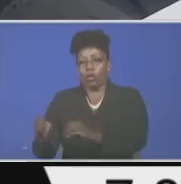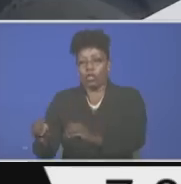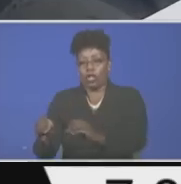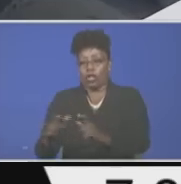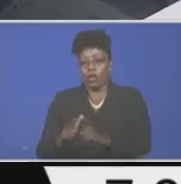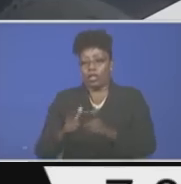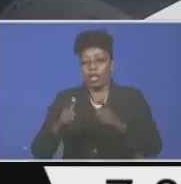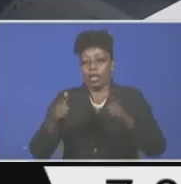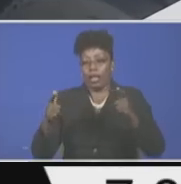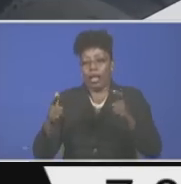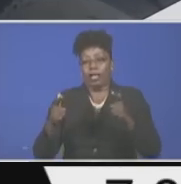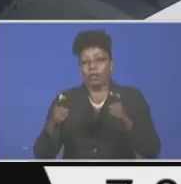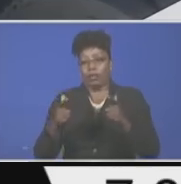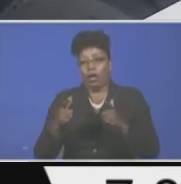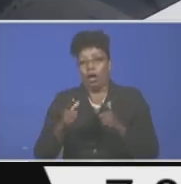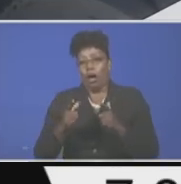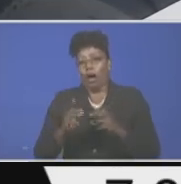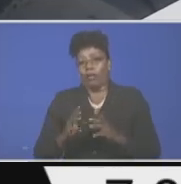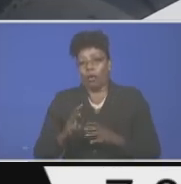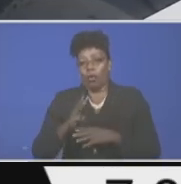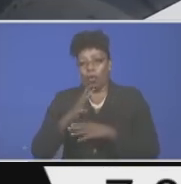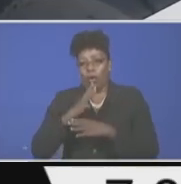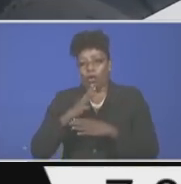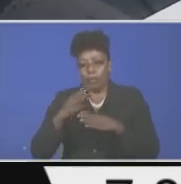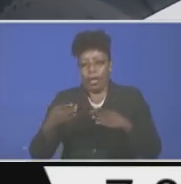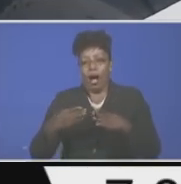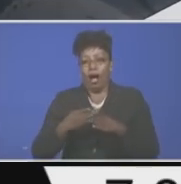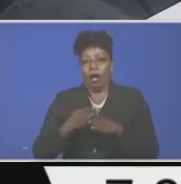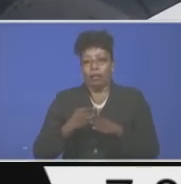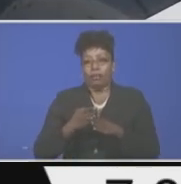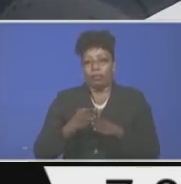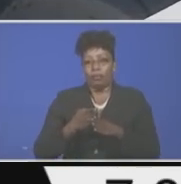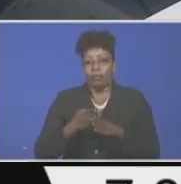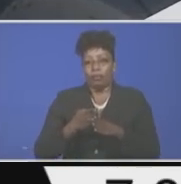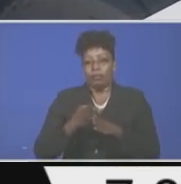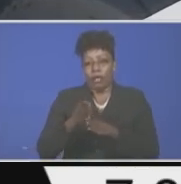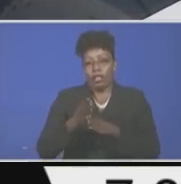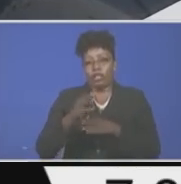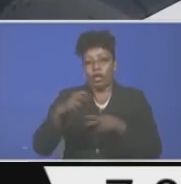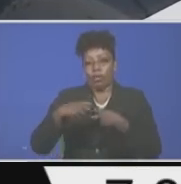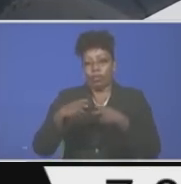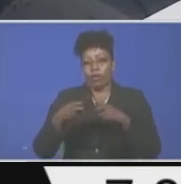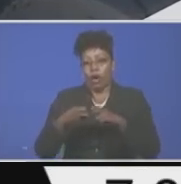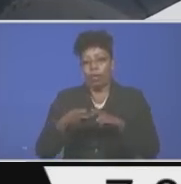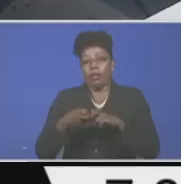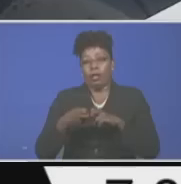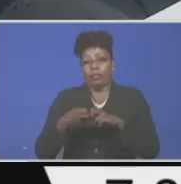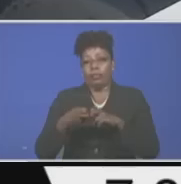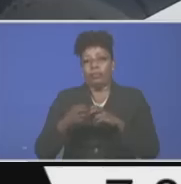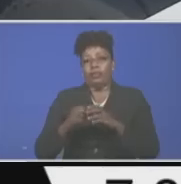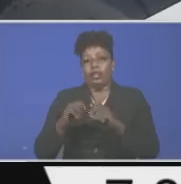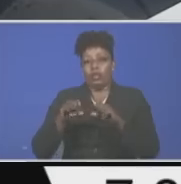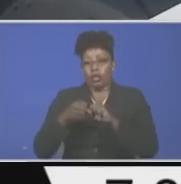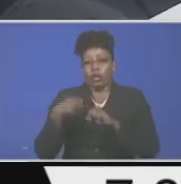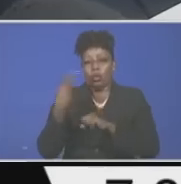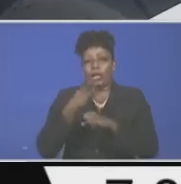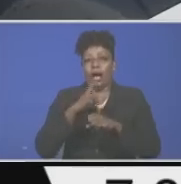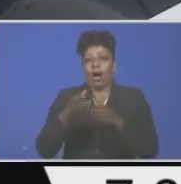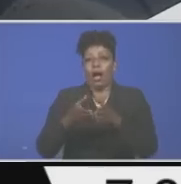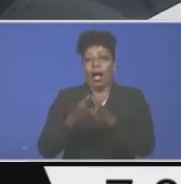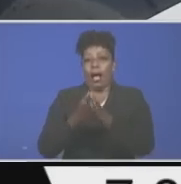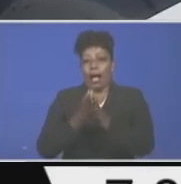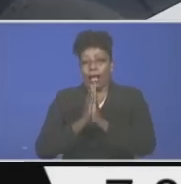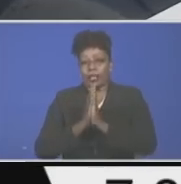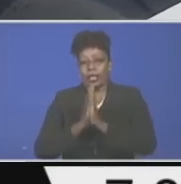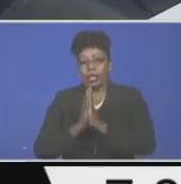large swells will be a major problem for residents along the coast. And hence we are asking